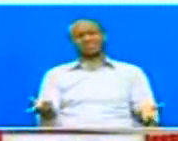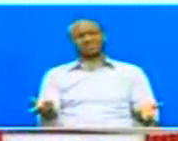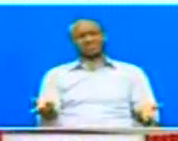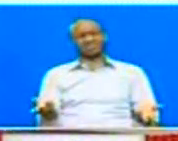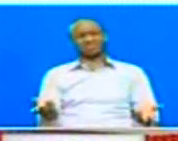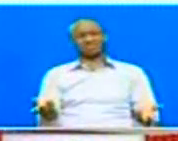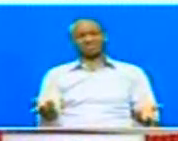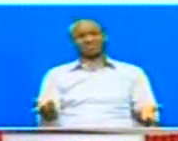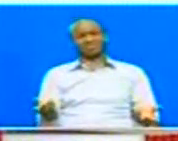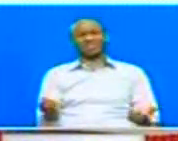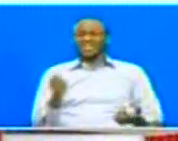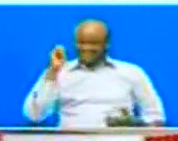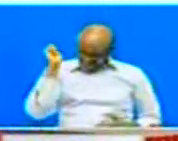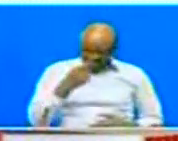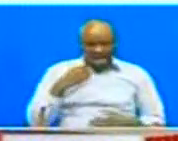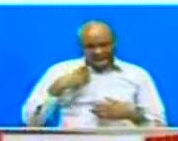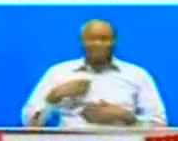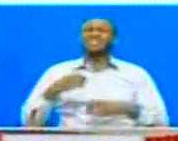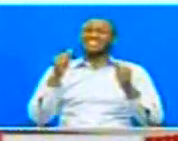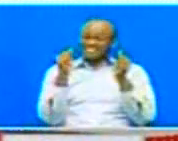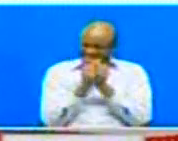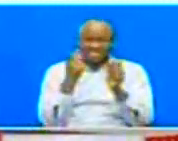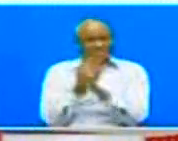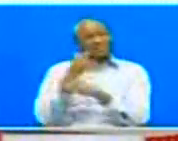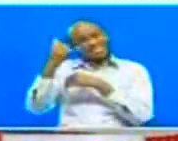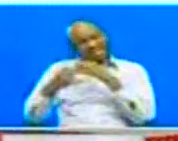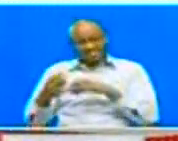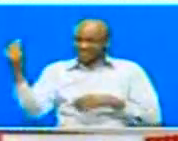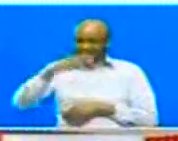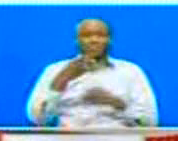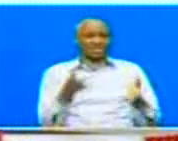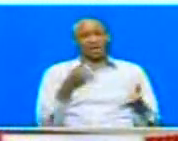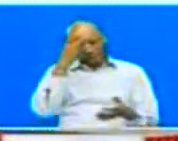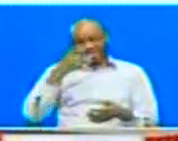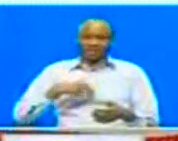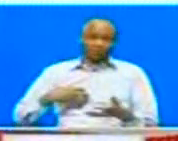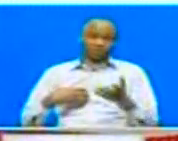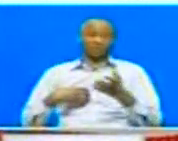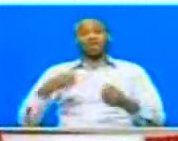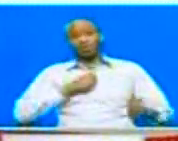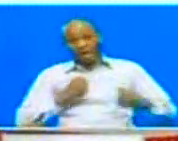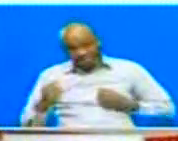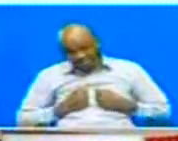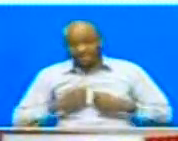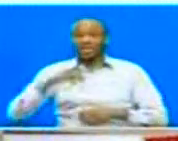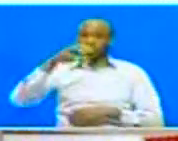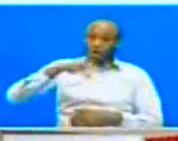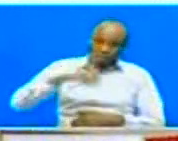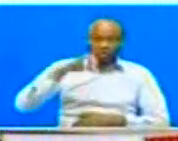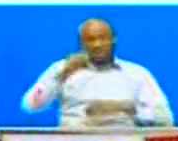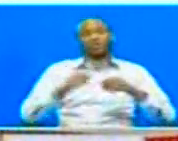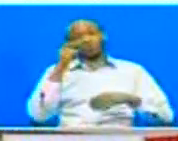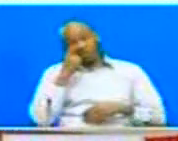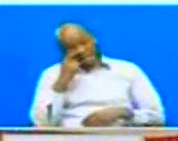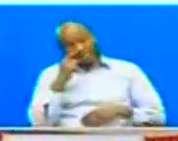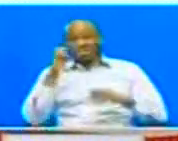Remember, Kenya hosts over 10 different nationalities. We're talking about Burundians, Rwandese, Congolese, right. Southern Sudanese, they're not